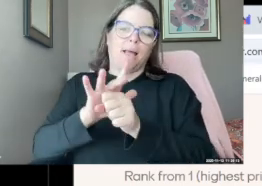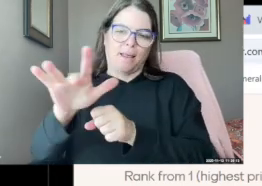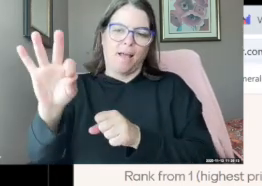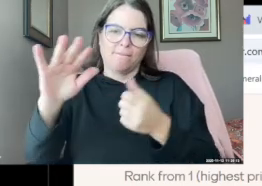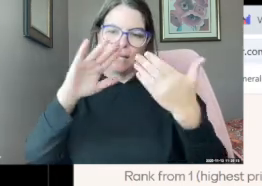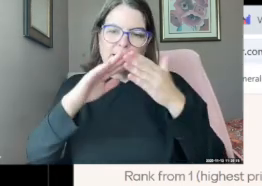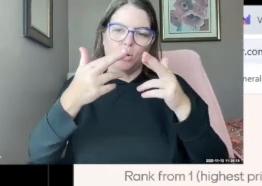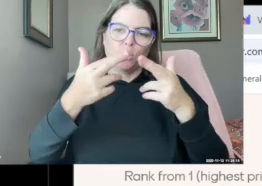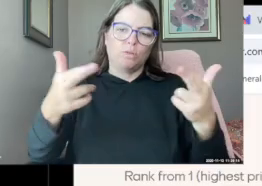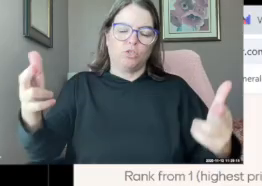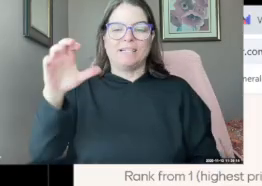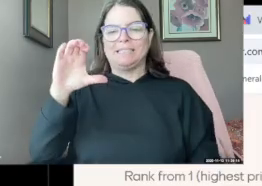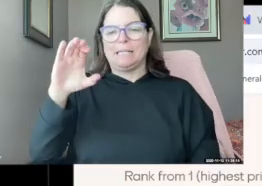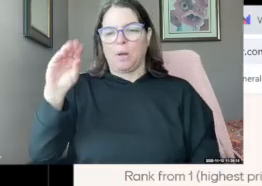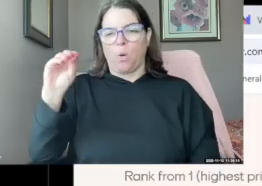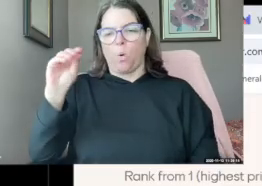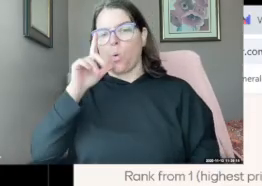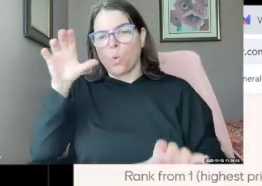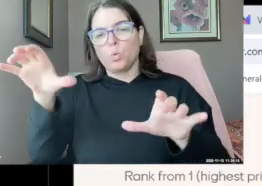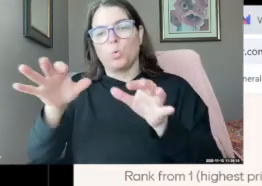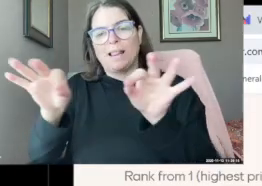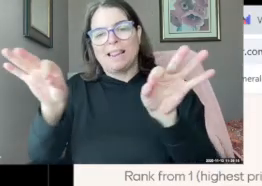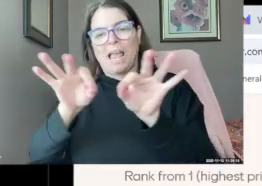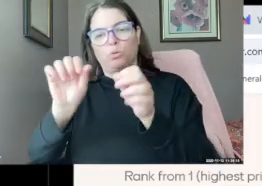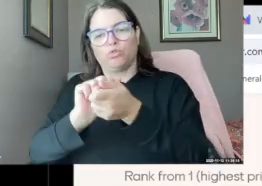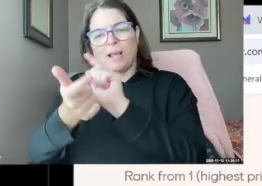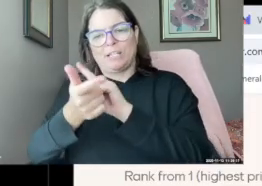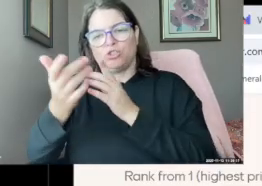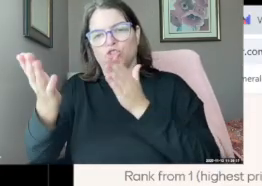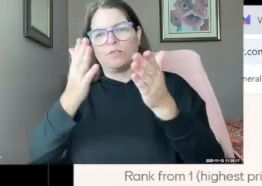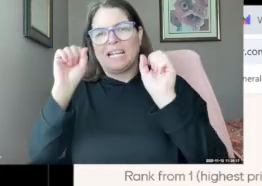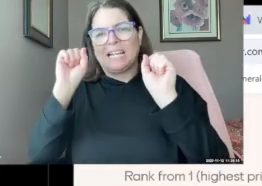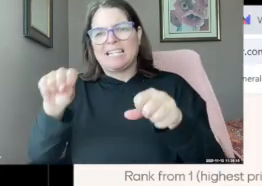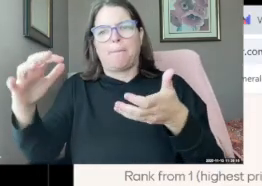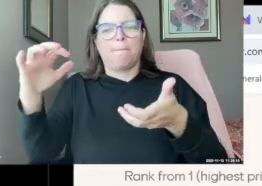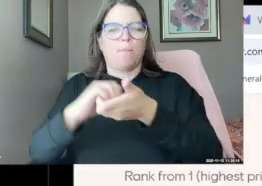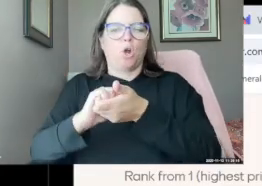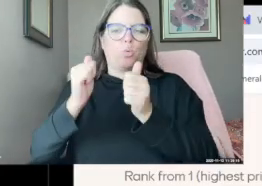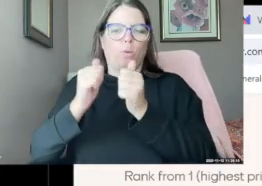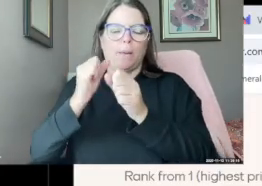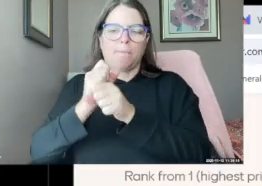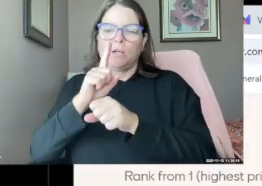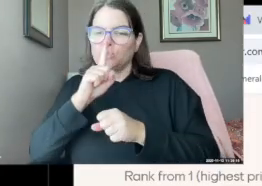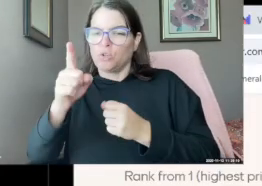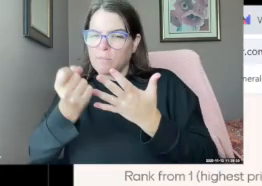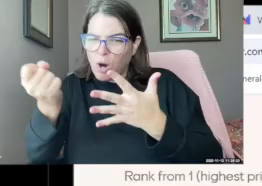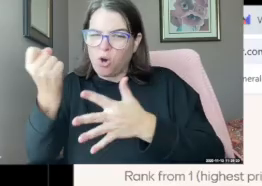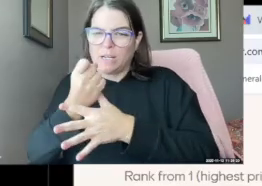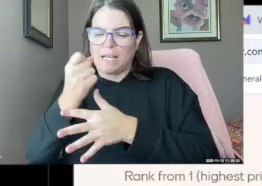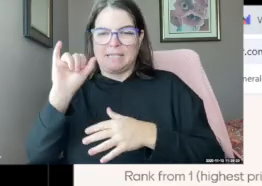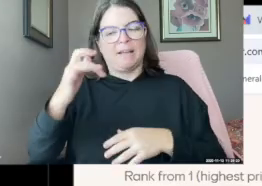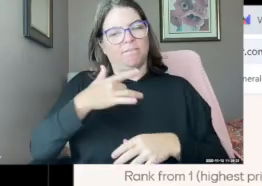be prioritized more, and funding needs to be put in for that. You have plenty of community resources and CBOs who do